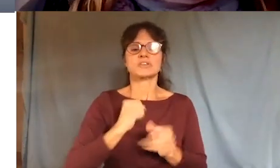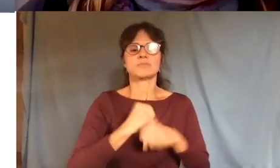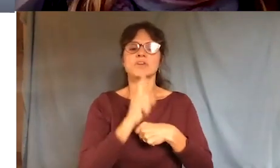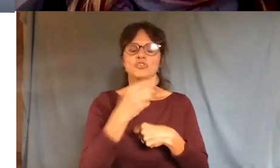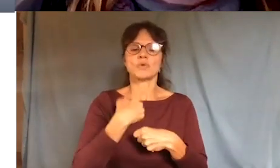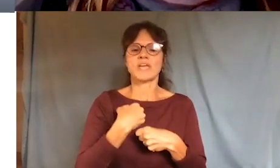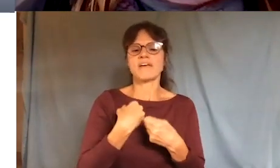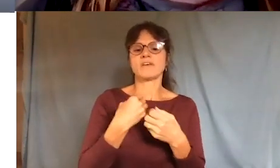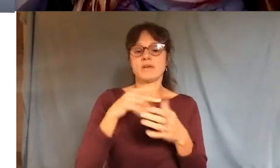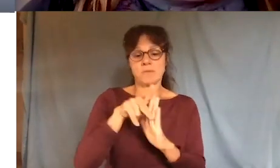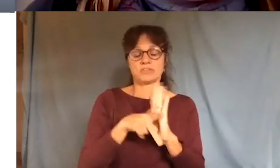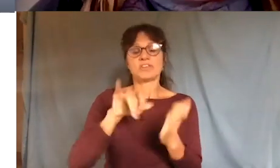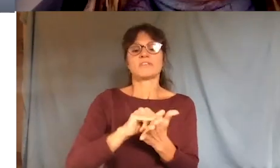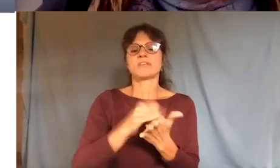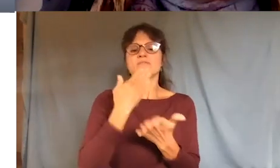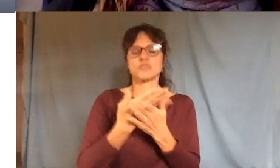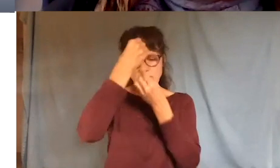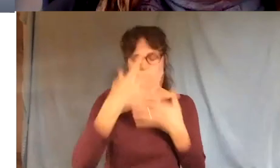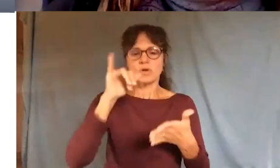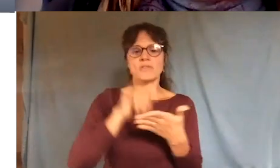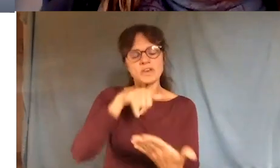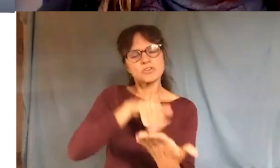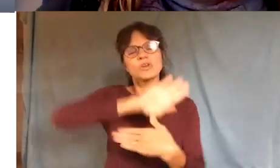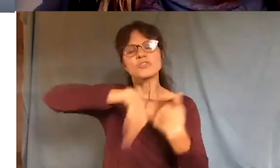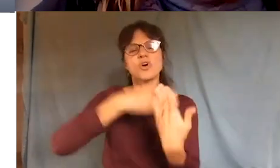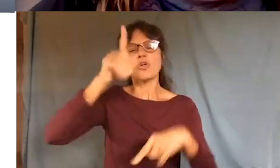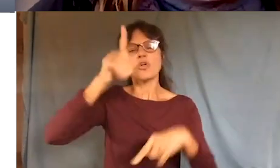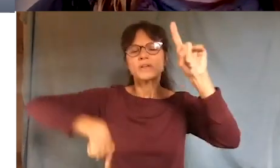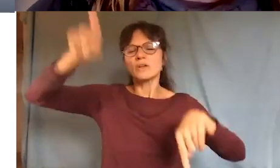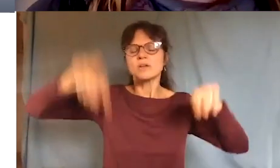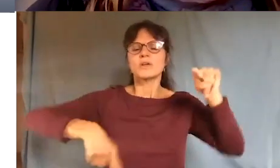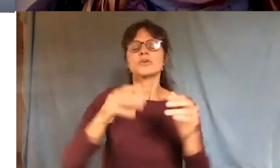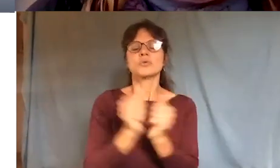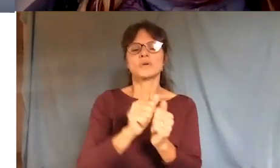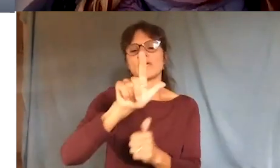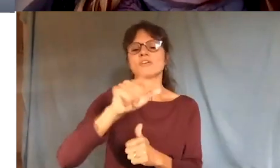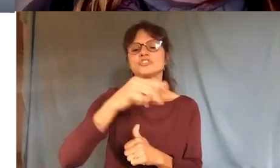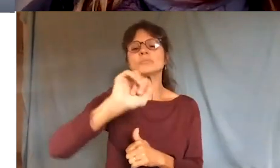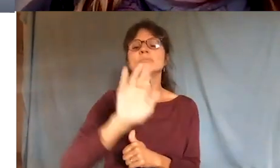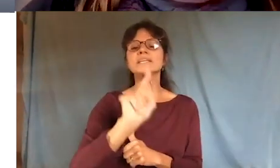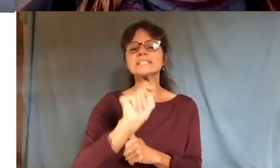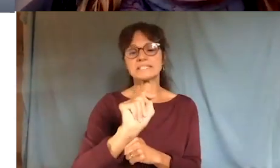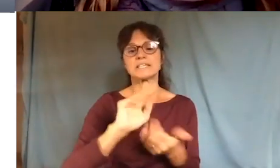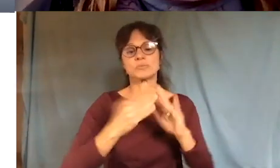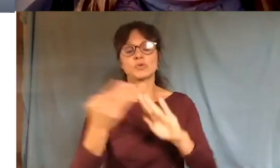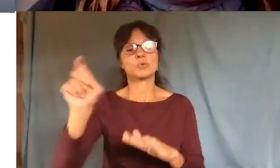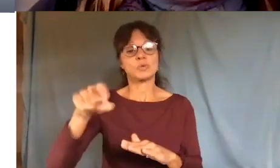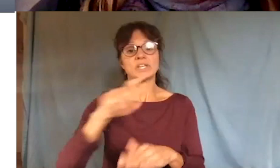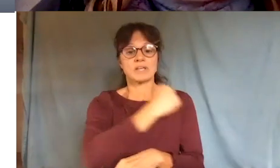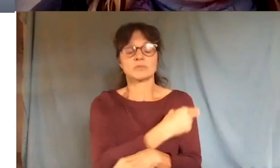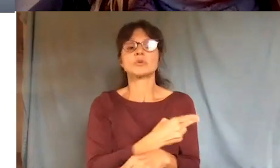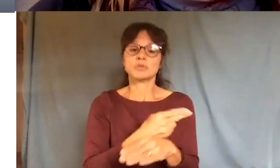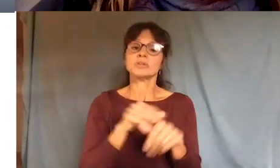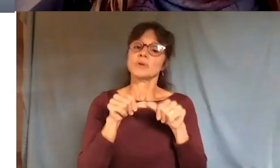informed policies that address disparities seen among LGBT communities. We need hospitals to remain